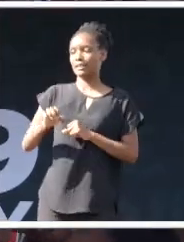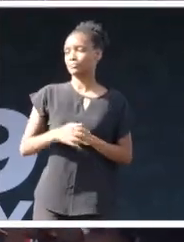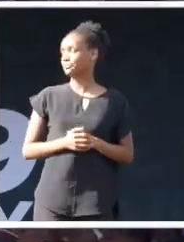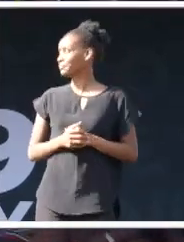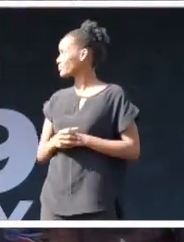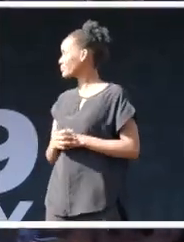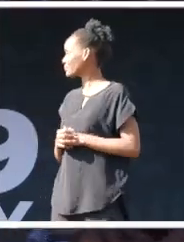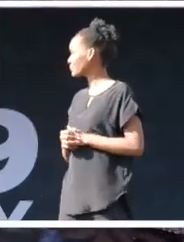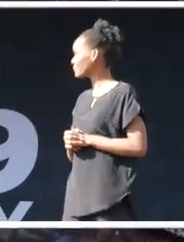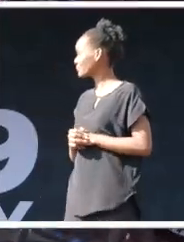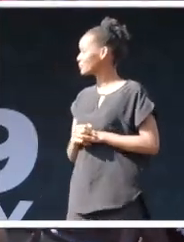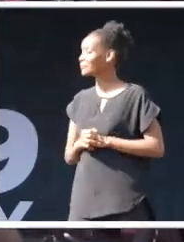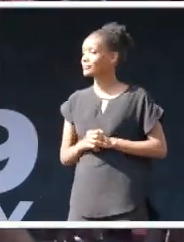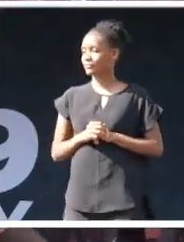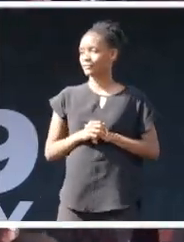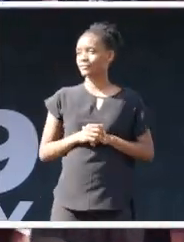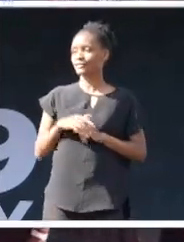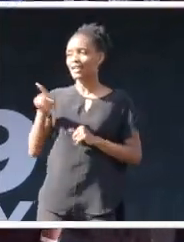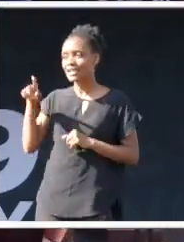Awaten wa simaumau,